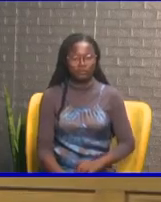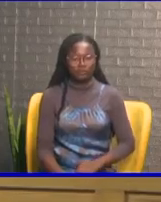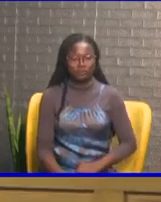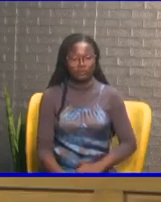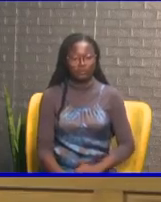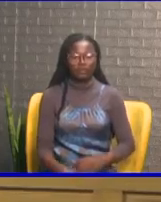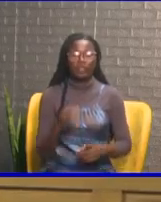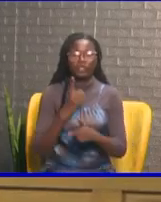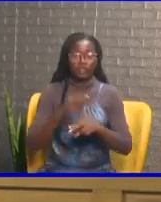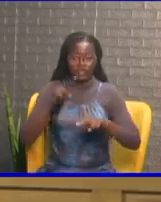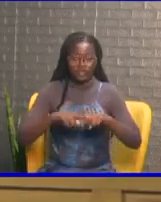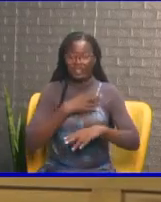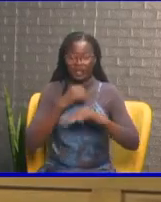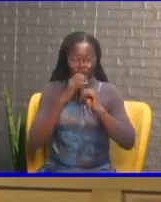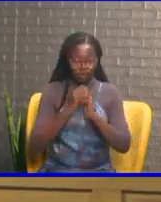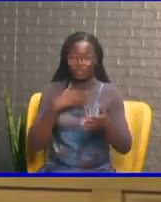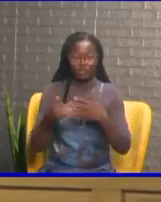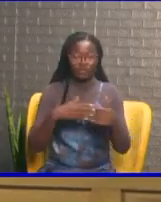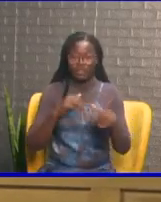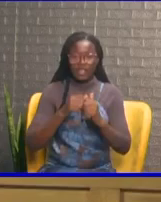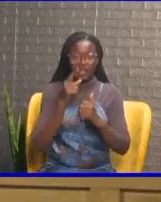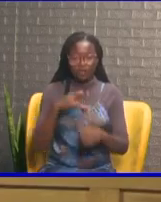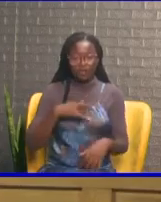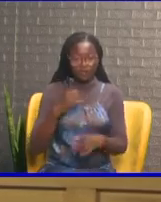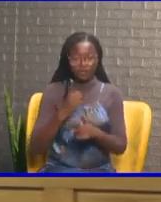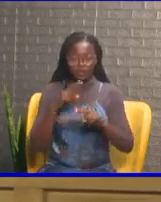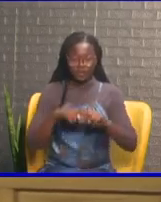worship. All right? While you are seated.